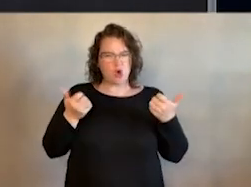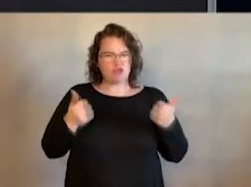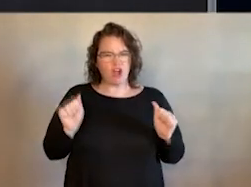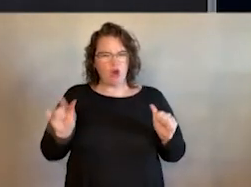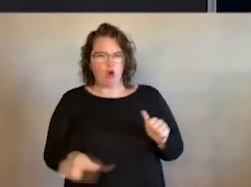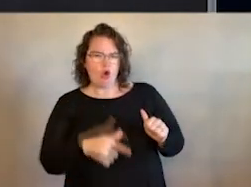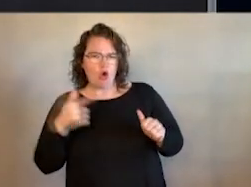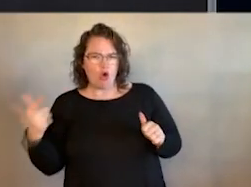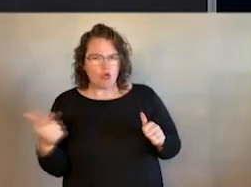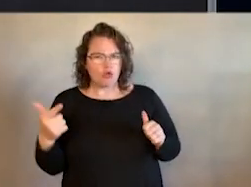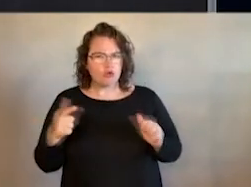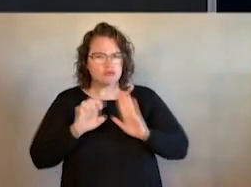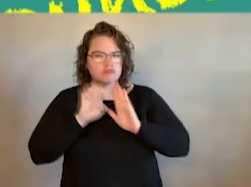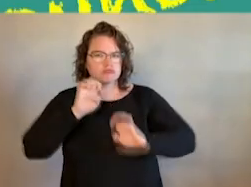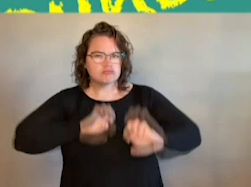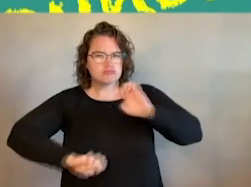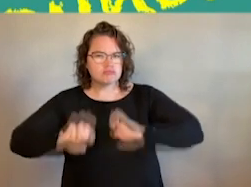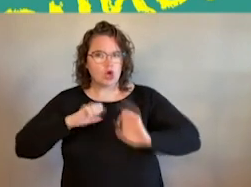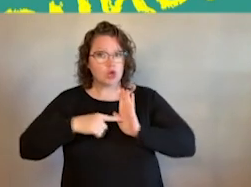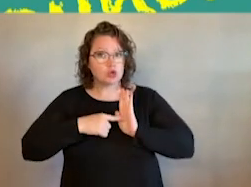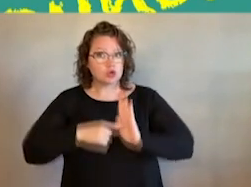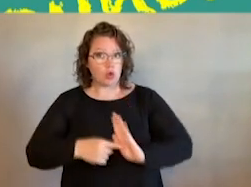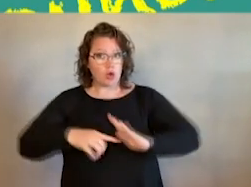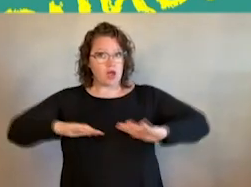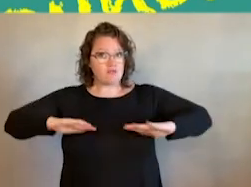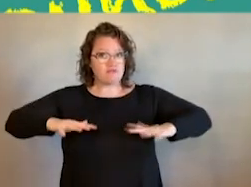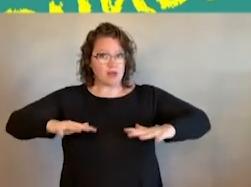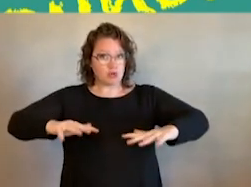experiment to show these vibrations.